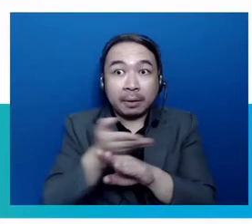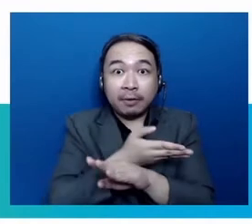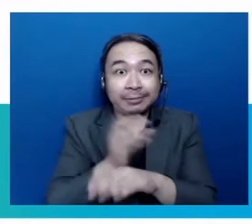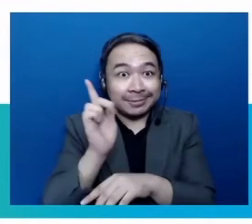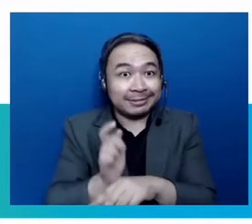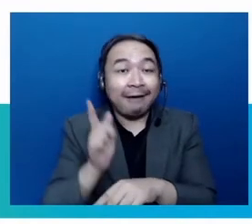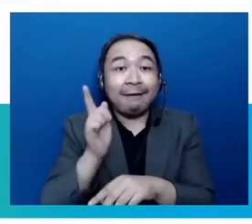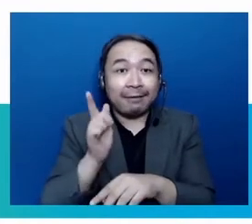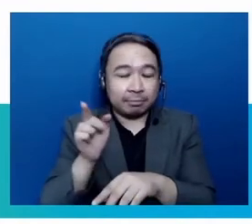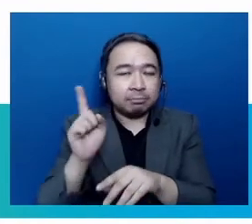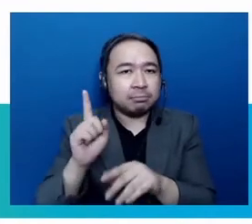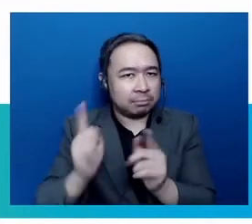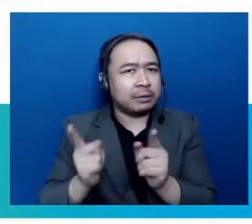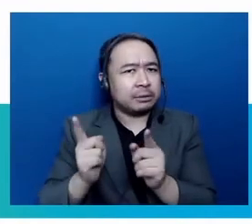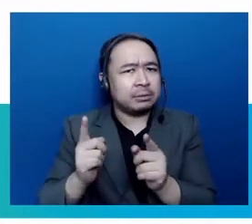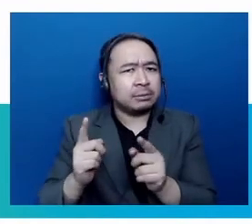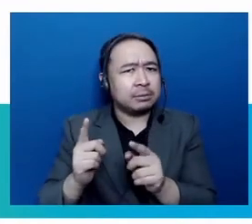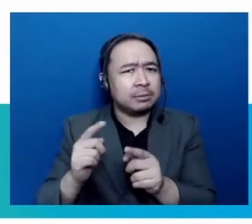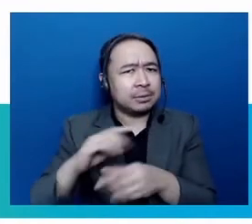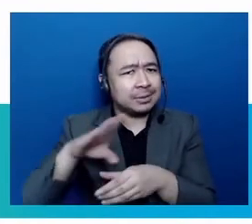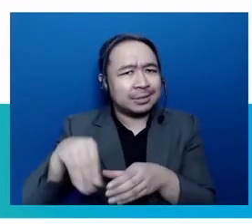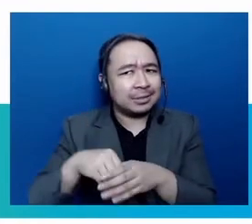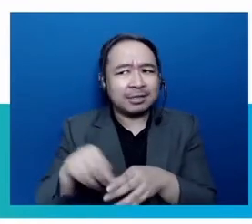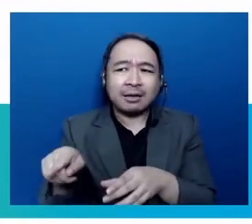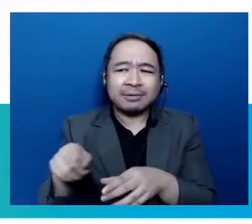than as a tokenistic.